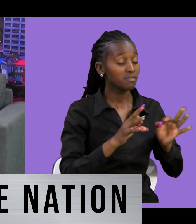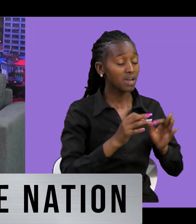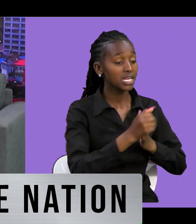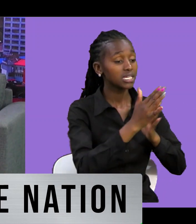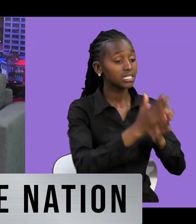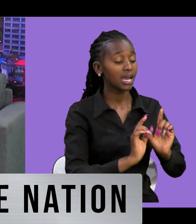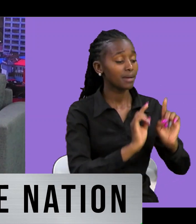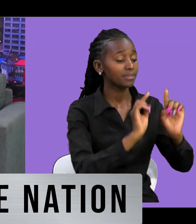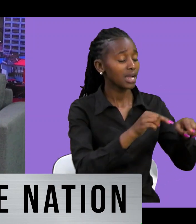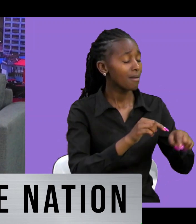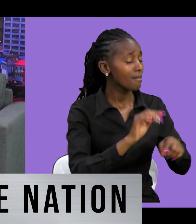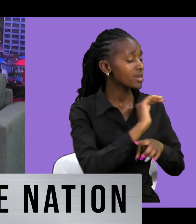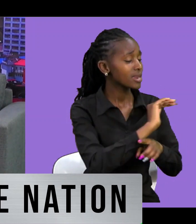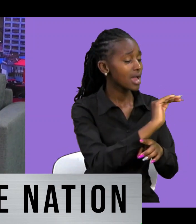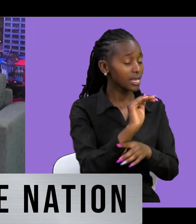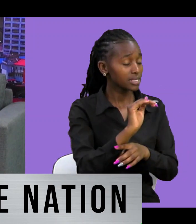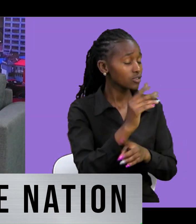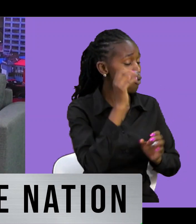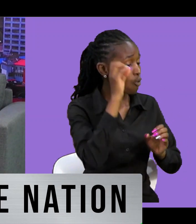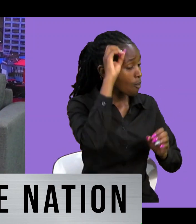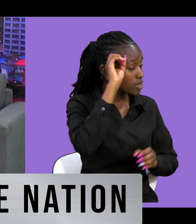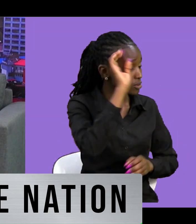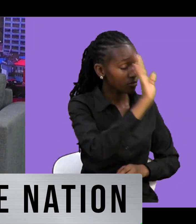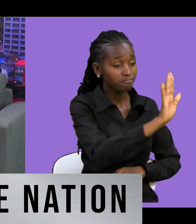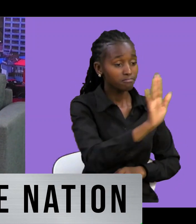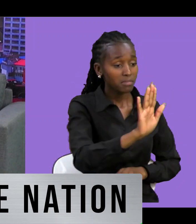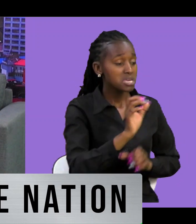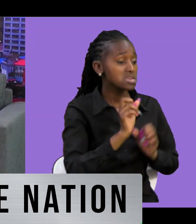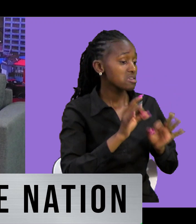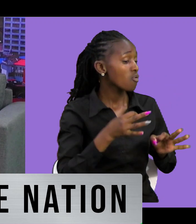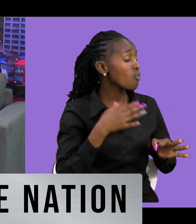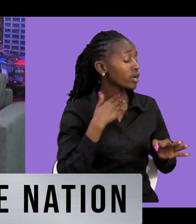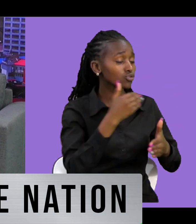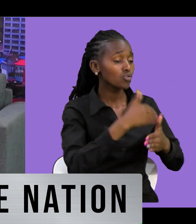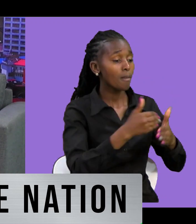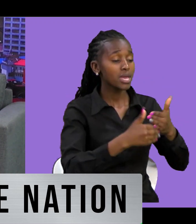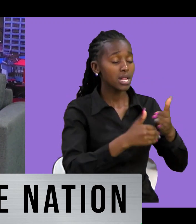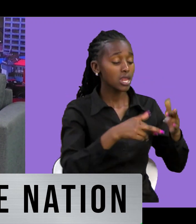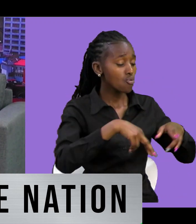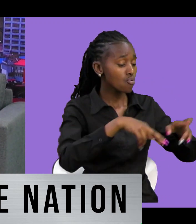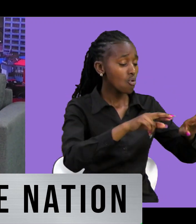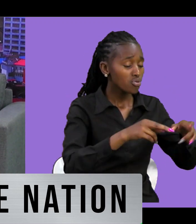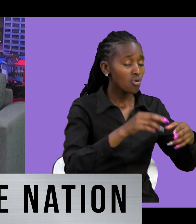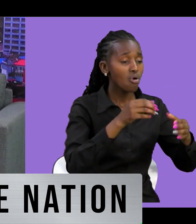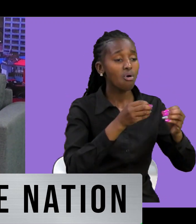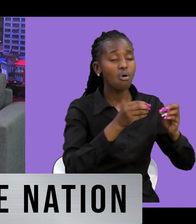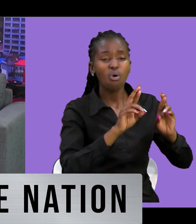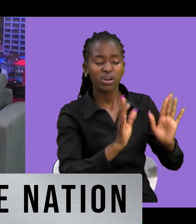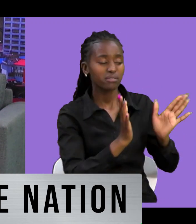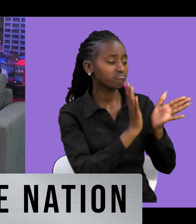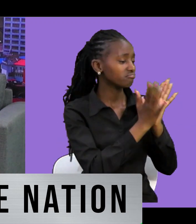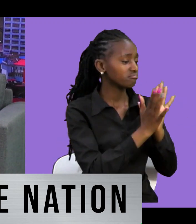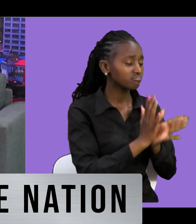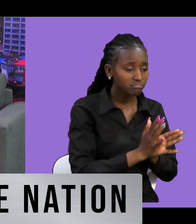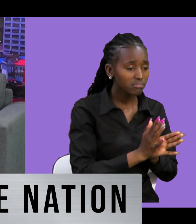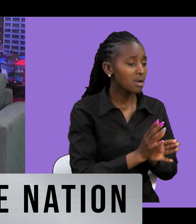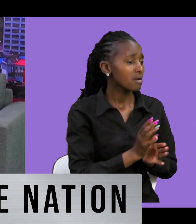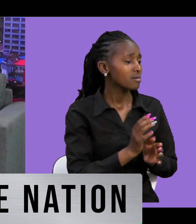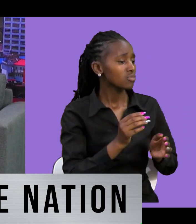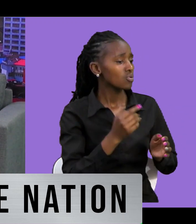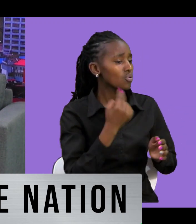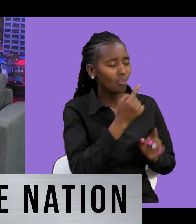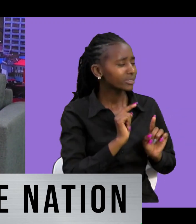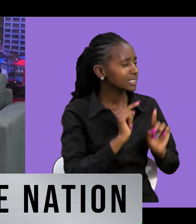build a market, or should we build a road, or should we build a stadium? You find the mamas there, the